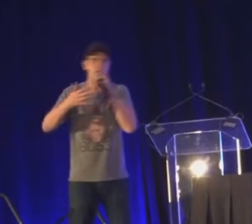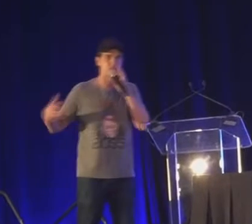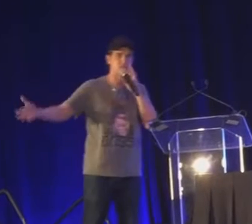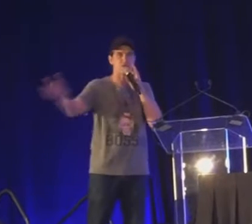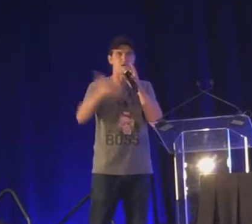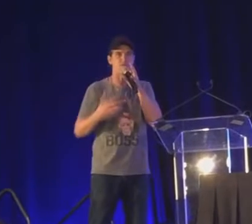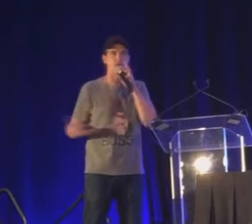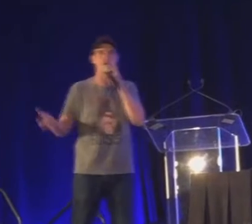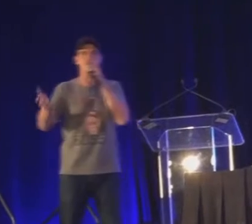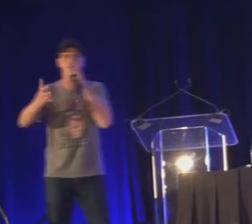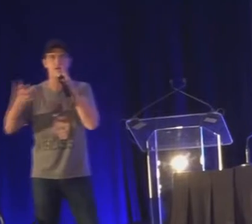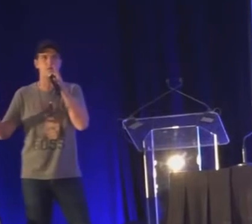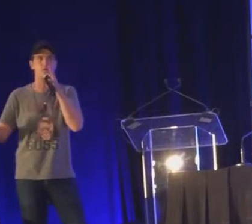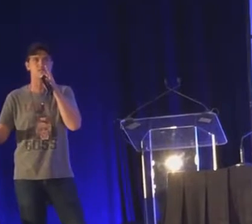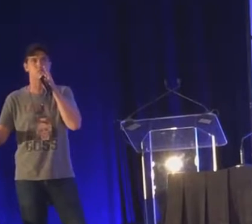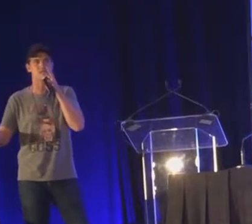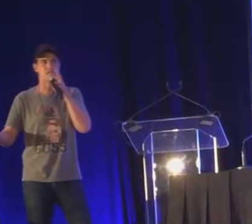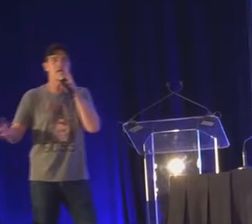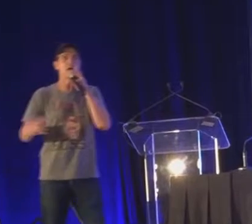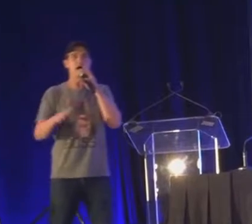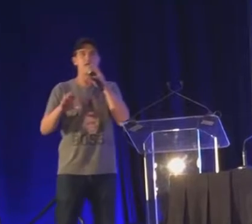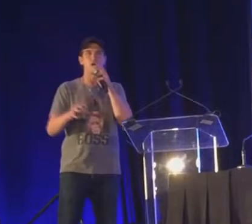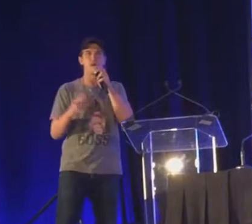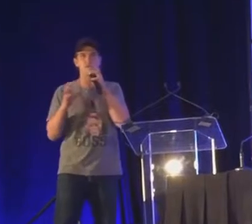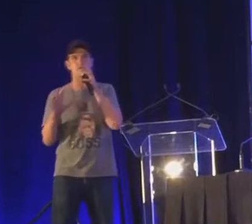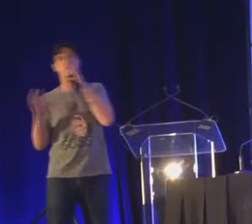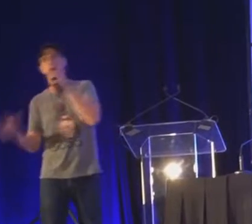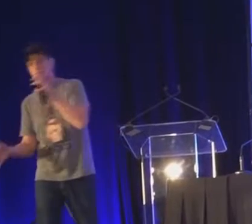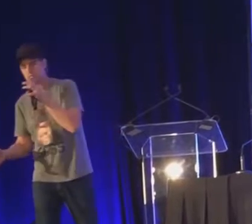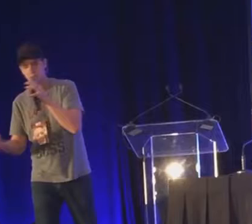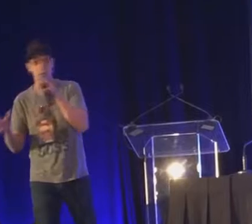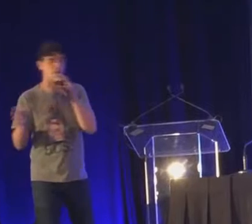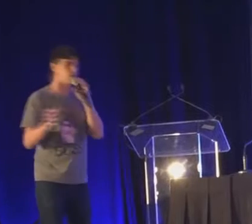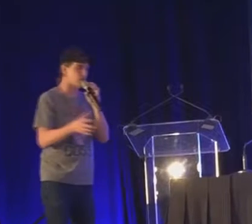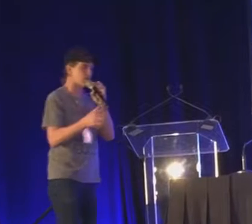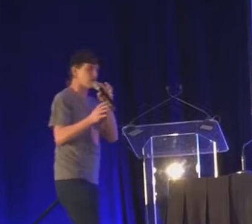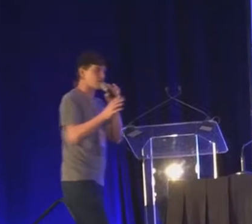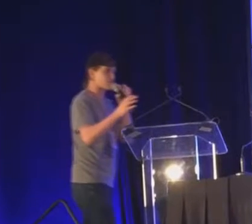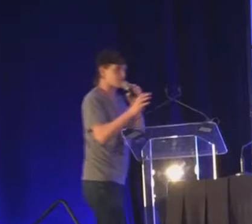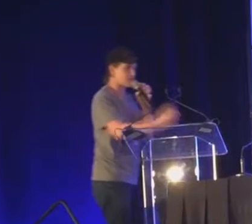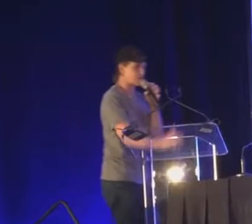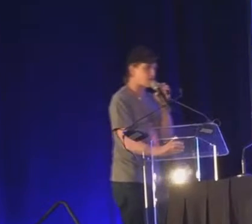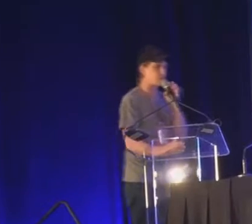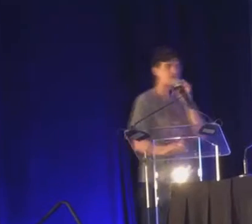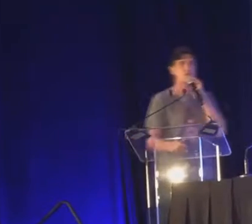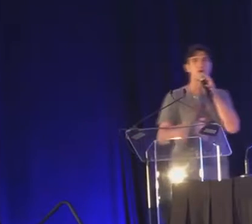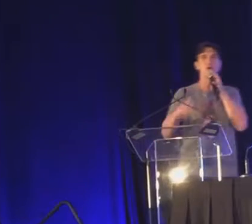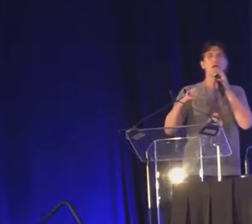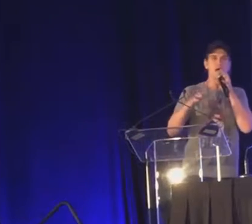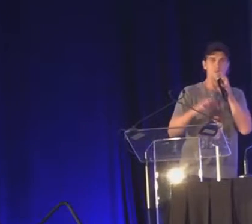for our friends and family, we'll get to watch it. I didn't know that there was a process where, oh, we're going to go to Sundance